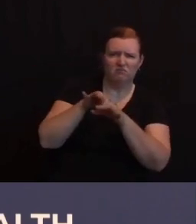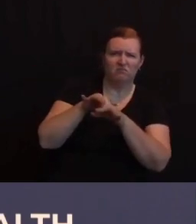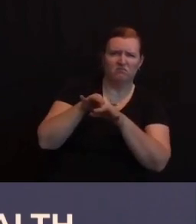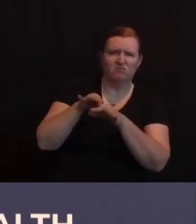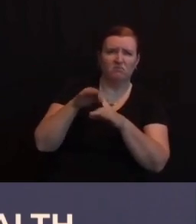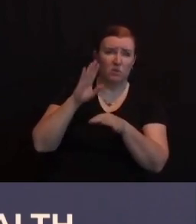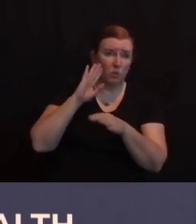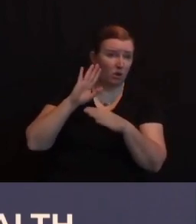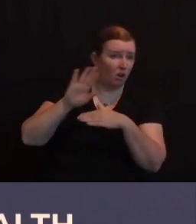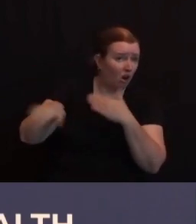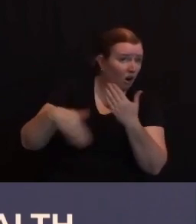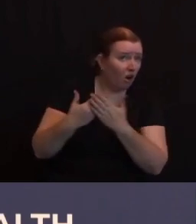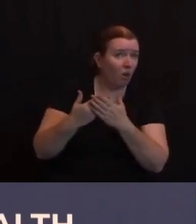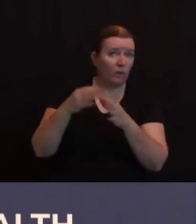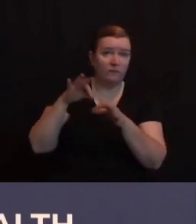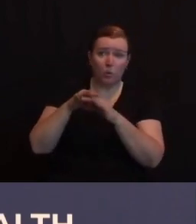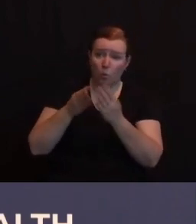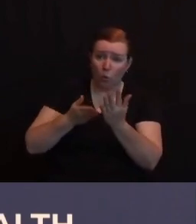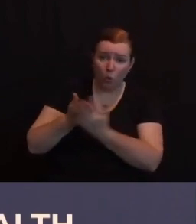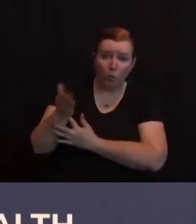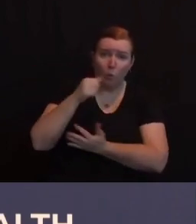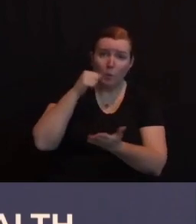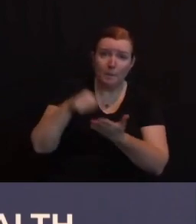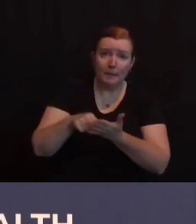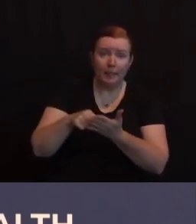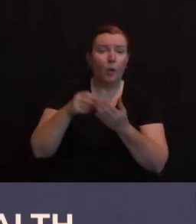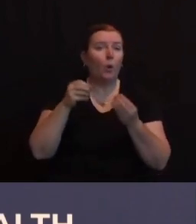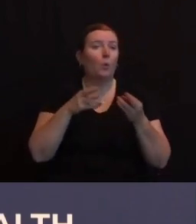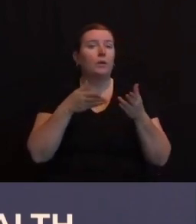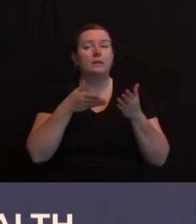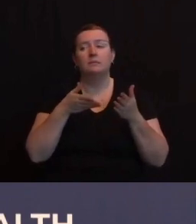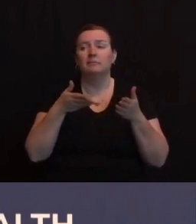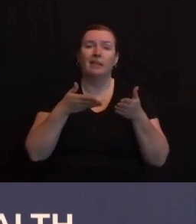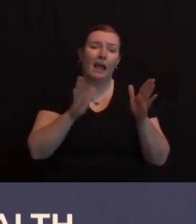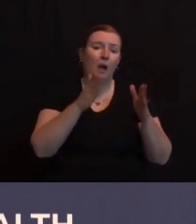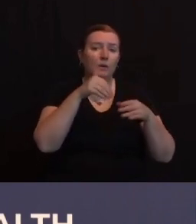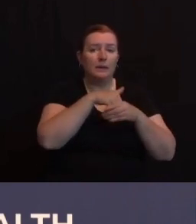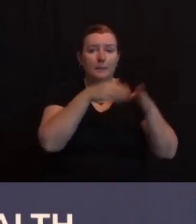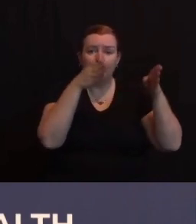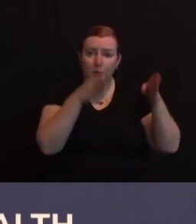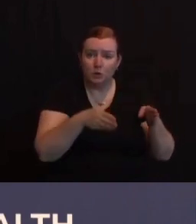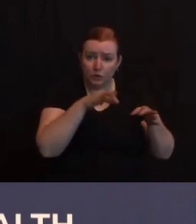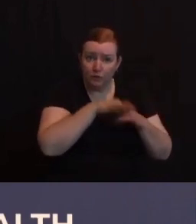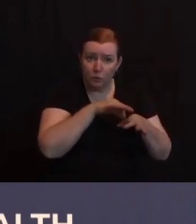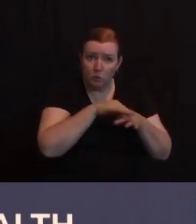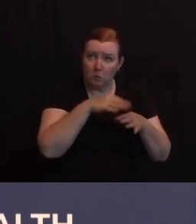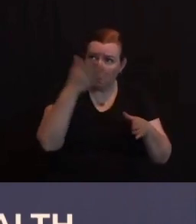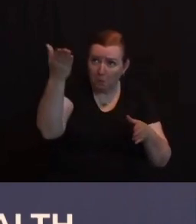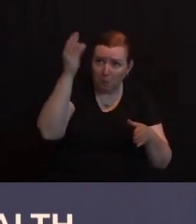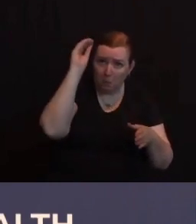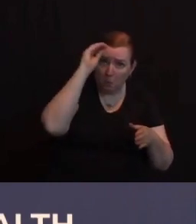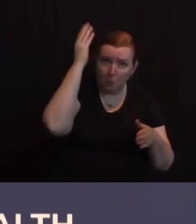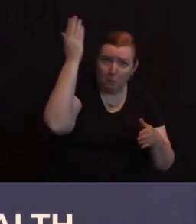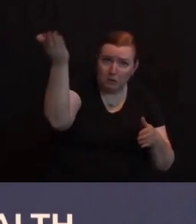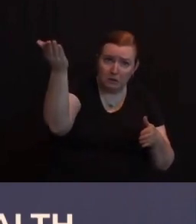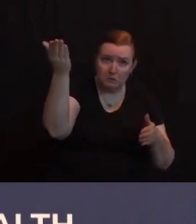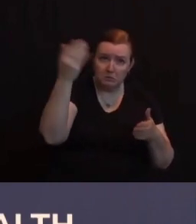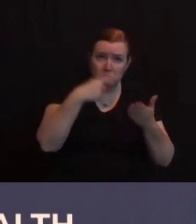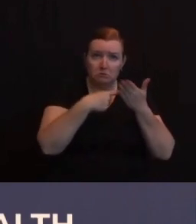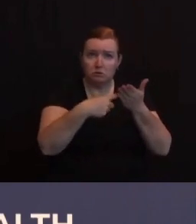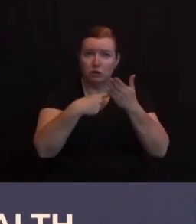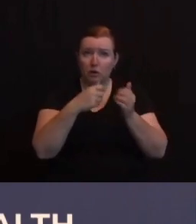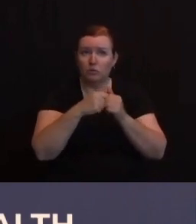or whether there's going to be in-person voting again. Where's your head at on that issue now, and have you consulted with legislative leadership